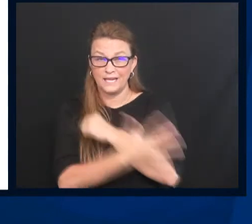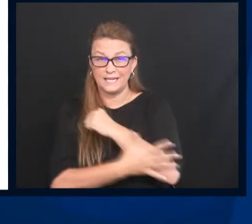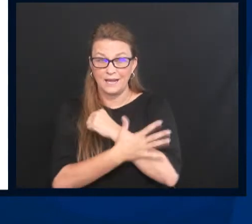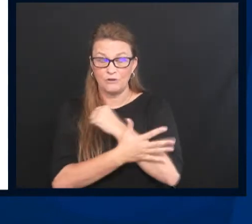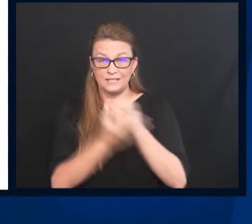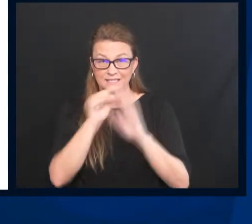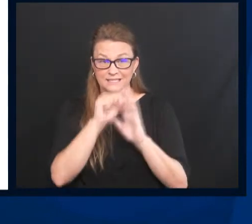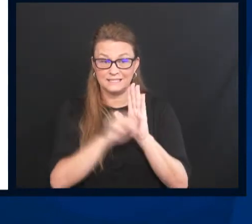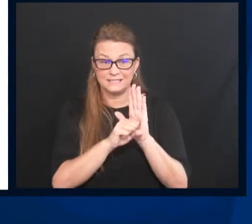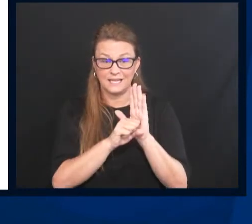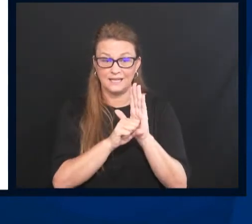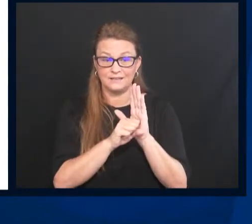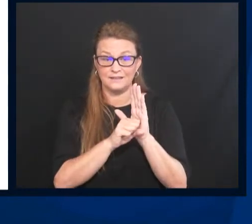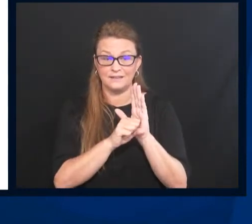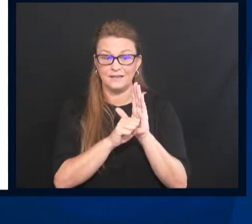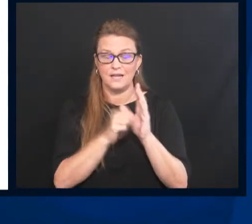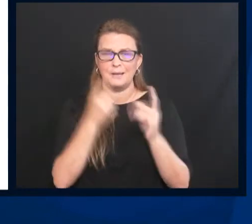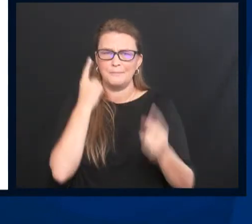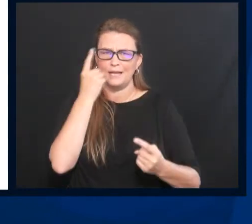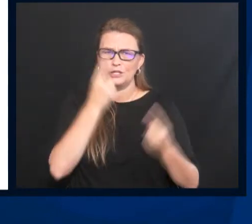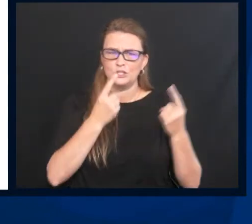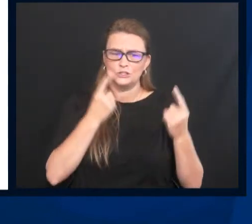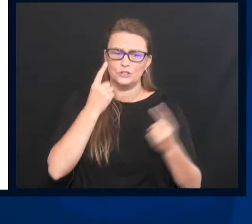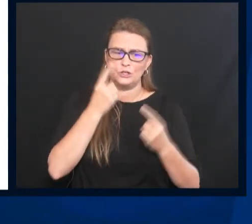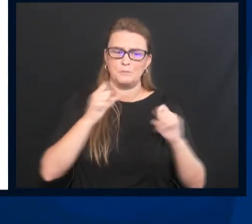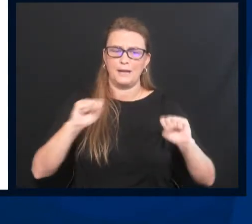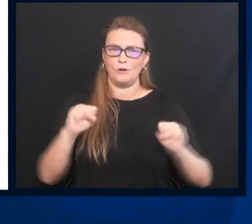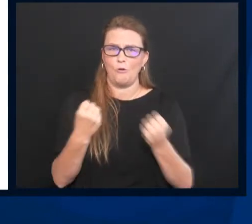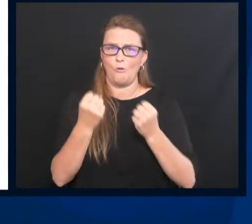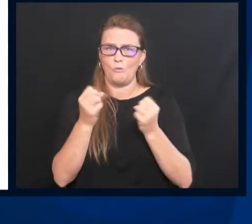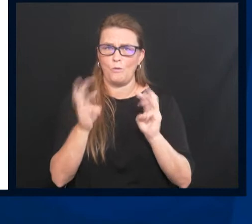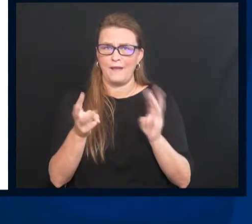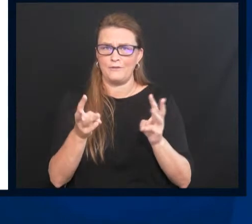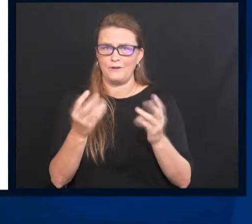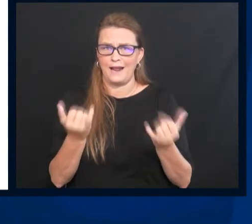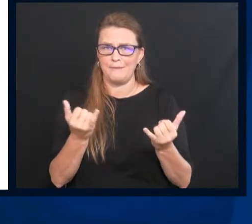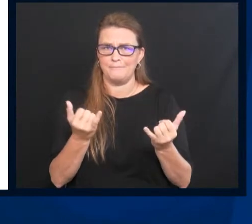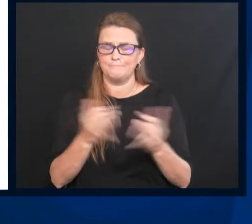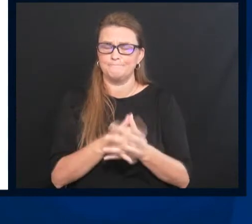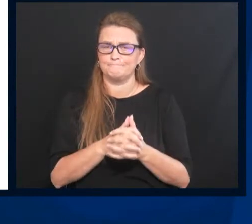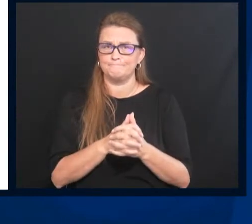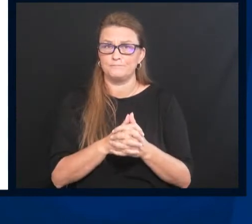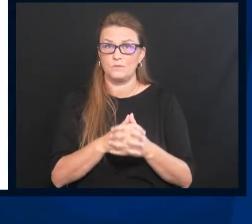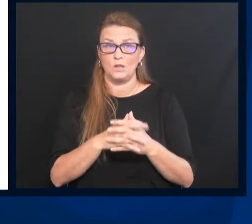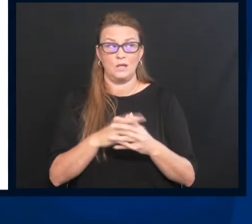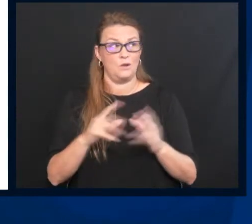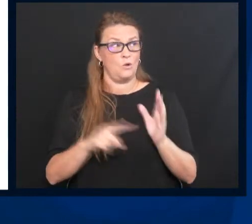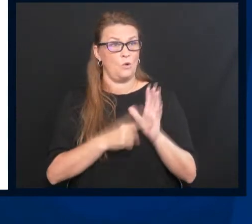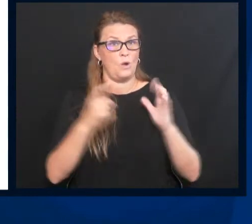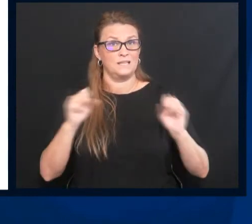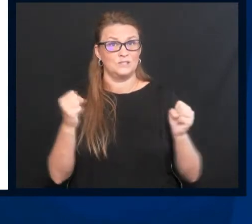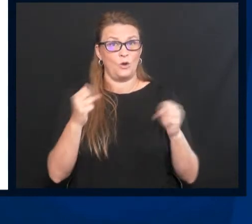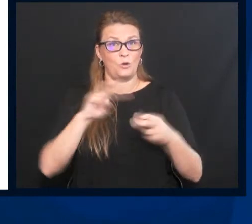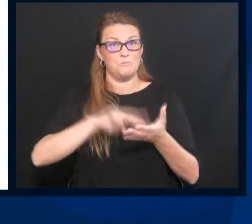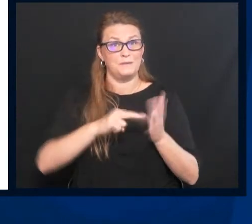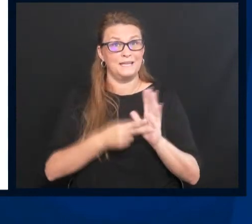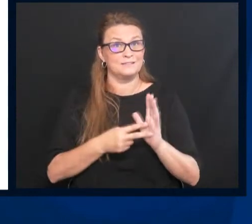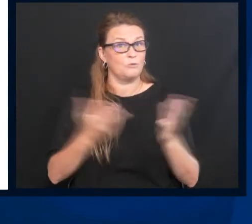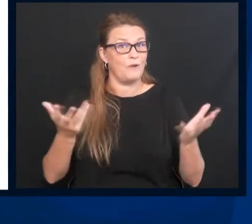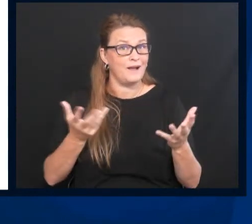now, but I worry a lot about the cold weather coming. And as the cold weather comes, we'll be inside